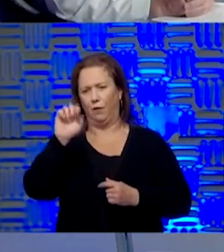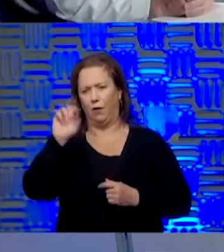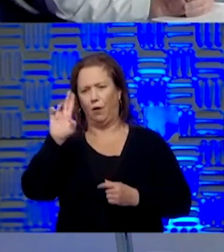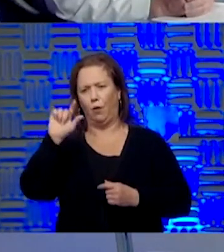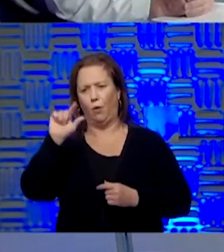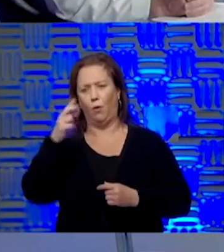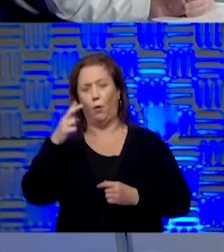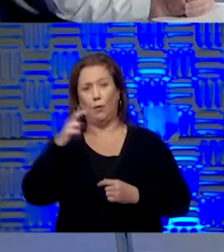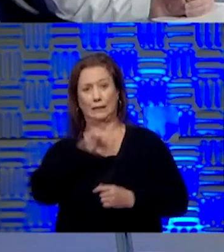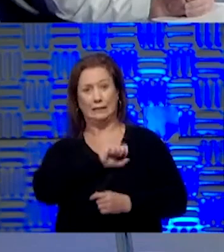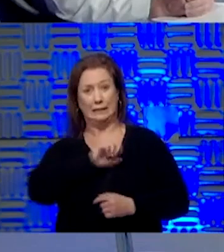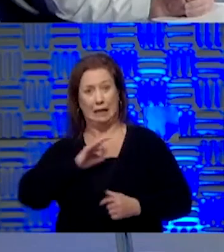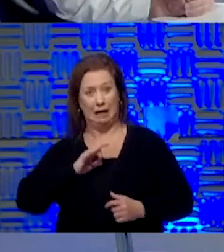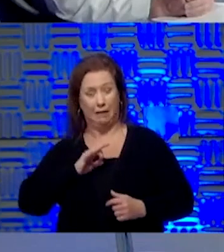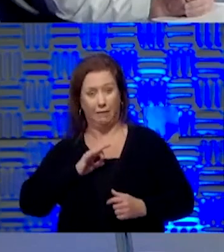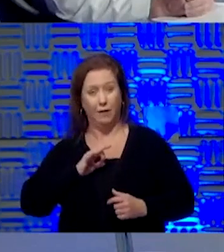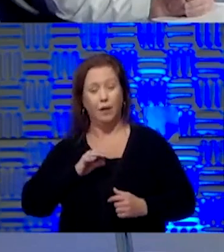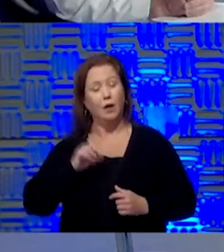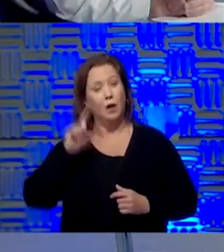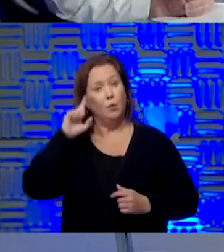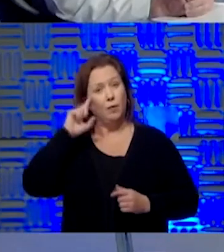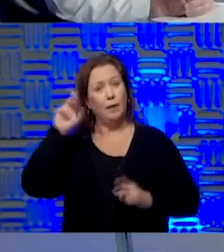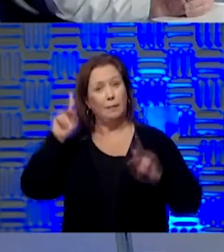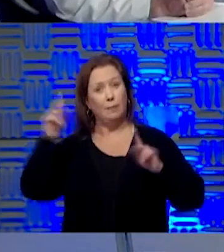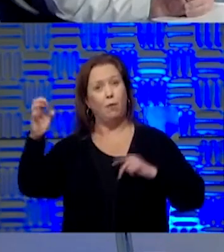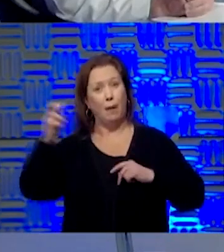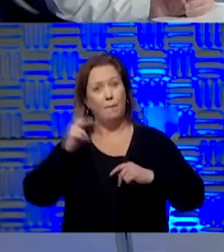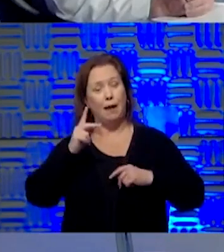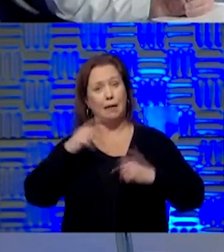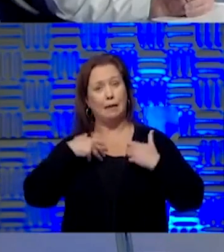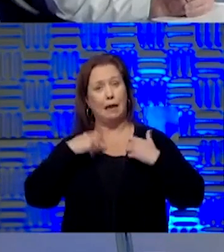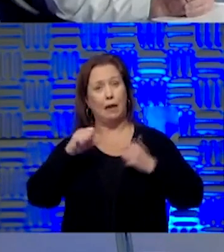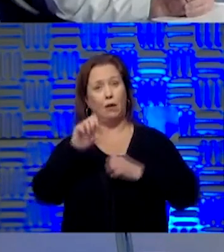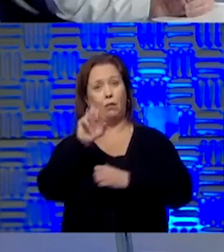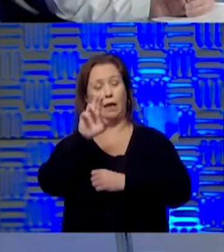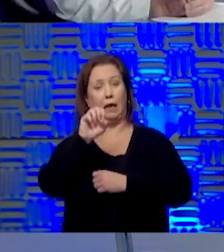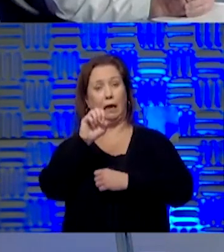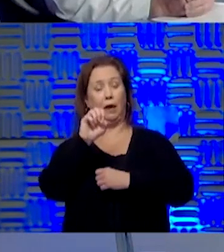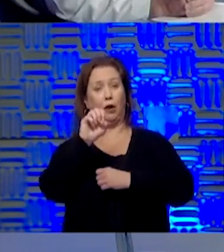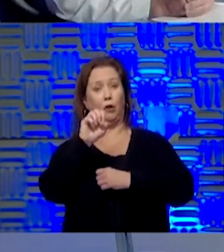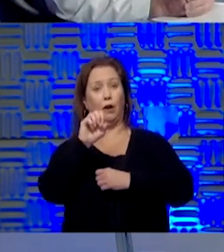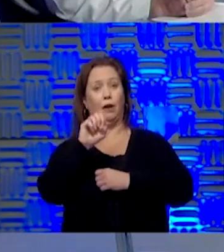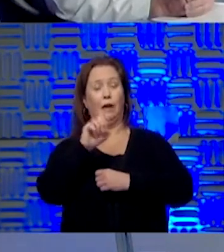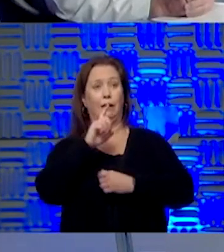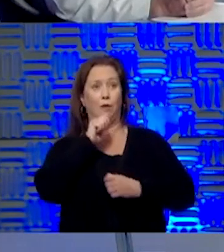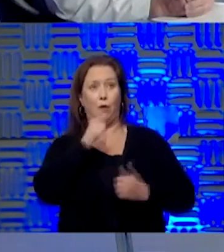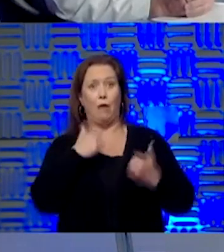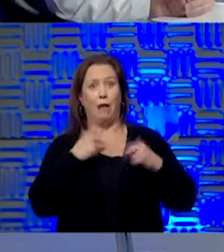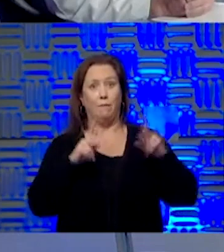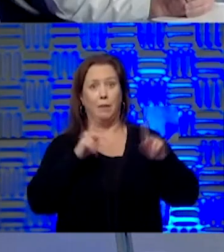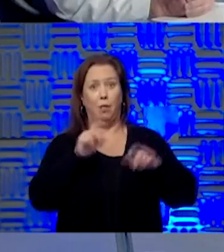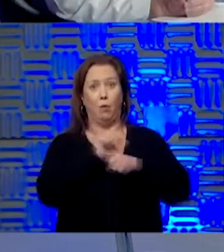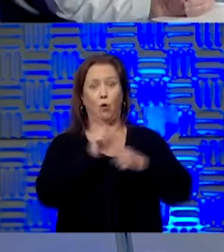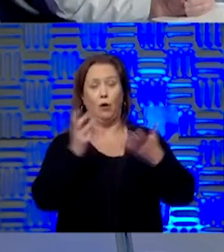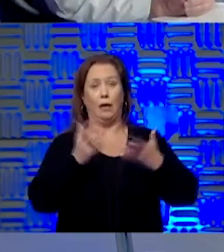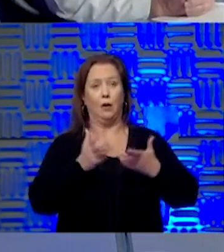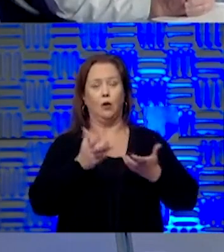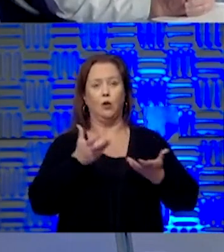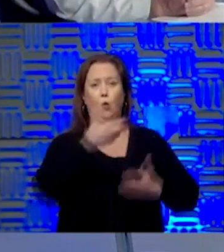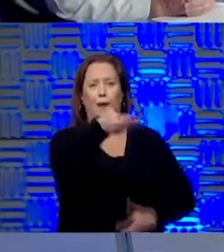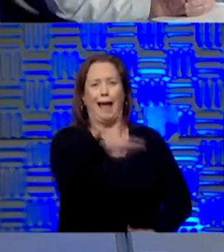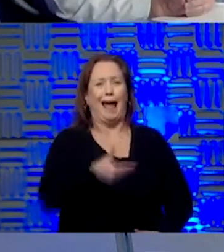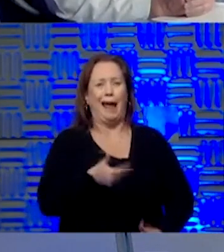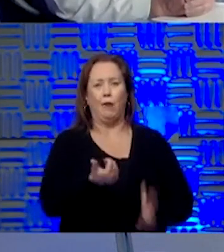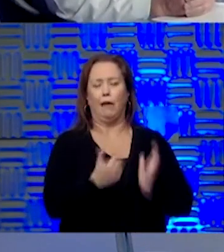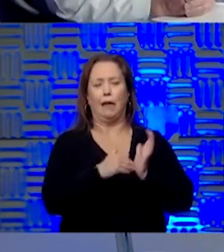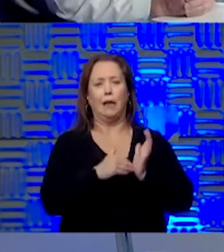But we still think people are going to come back to healthcare. And once you don't have people, then you have to rehire them. You've already got a great workforce. You don't want to let those